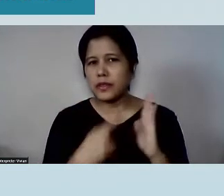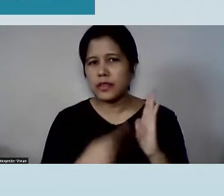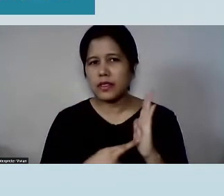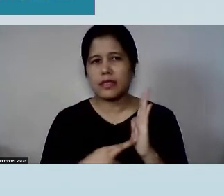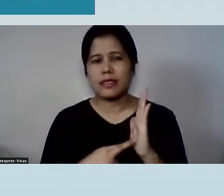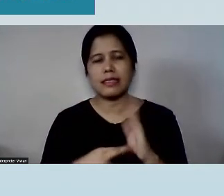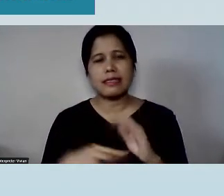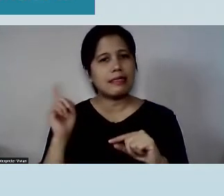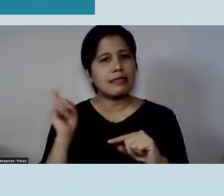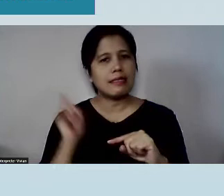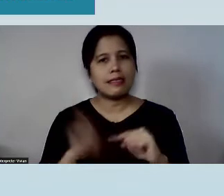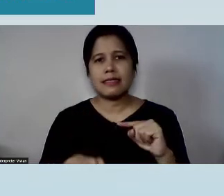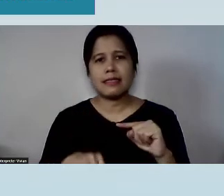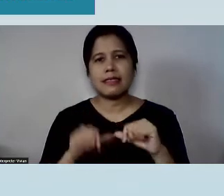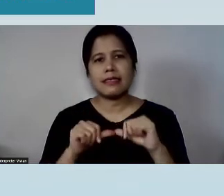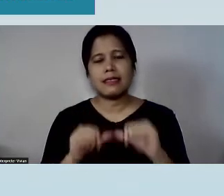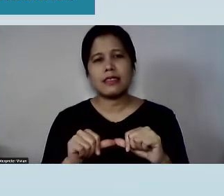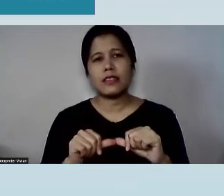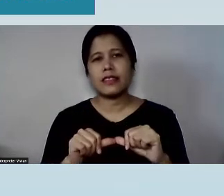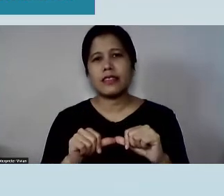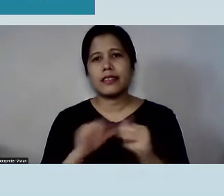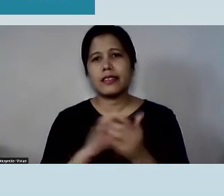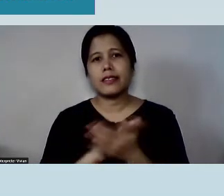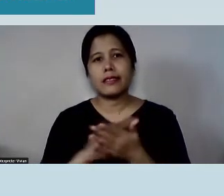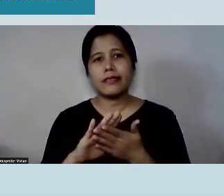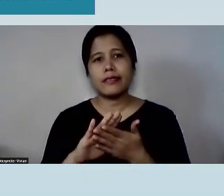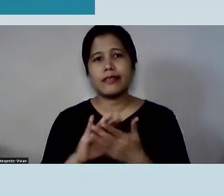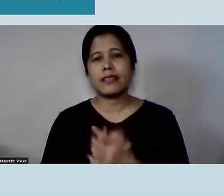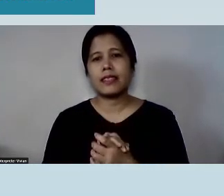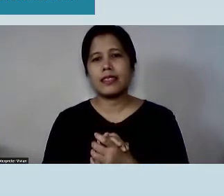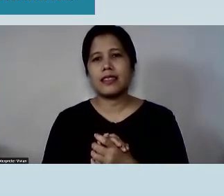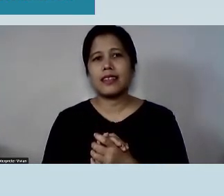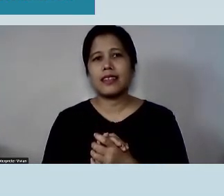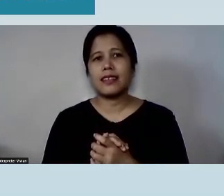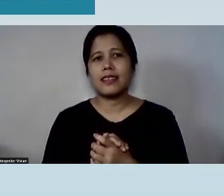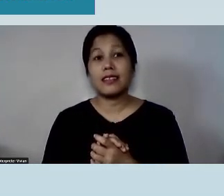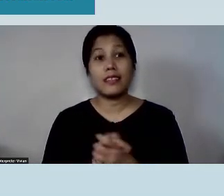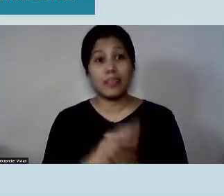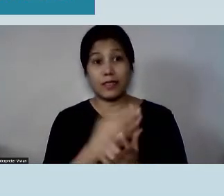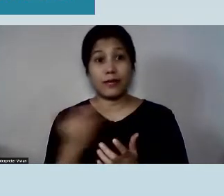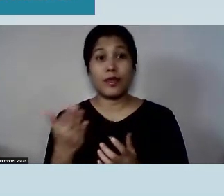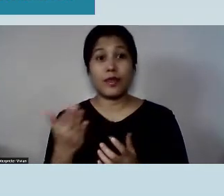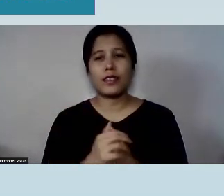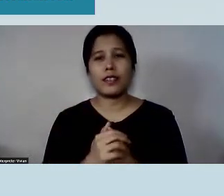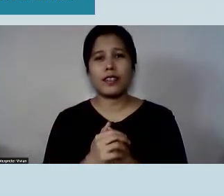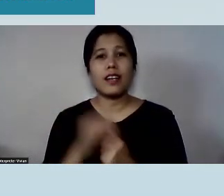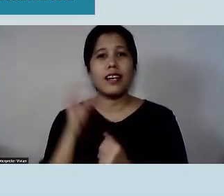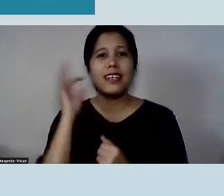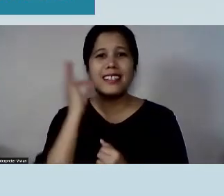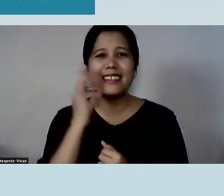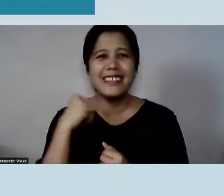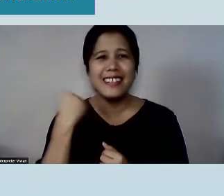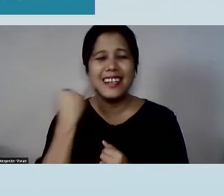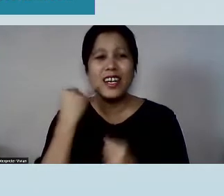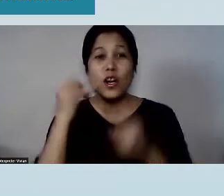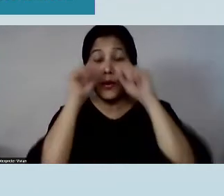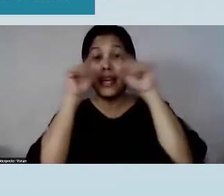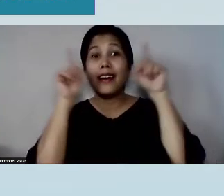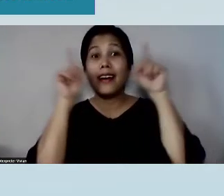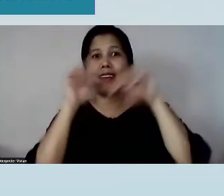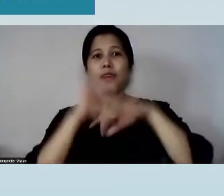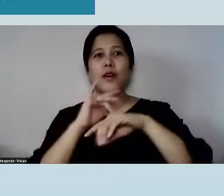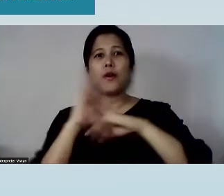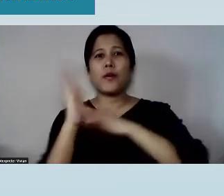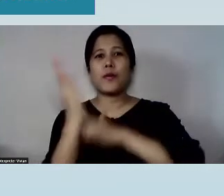room neat. Buti na lang, I fixed my bed this morning. A key thing for all of us, huh? Fiel, remember this. When you wake up in the morning, the first thing you